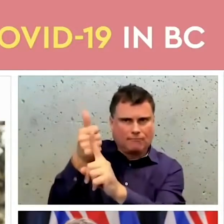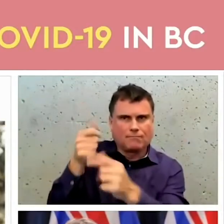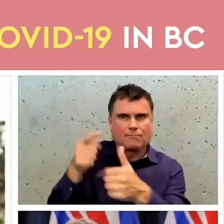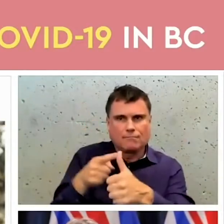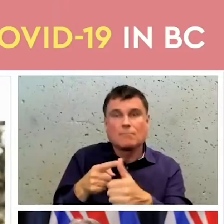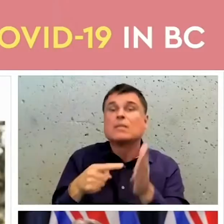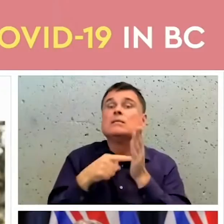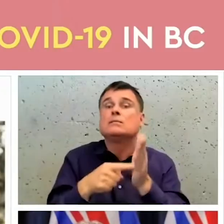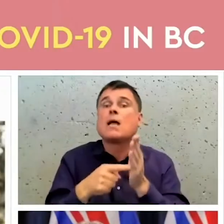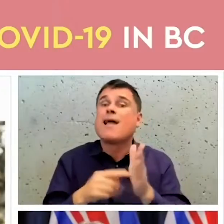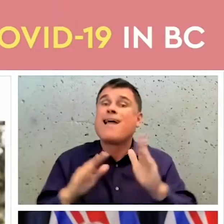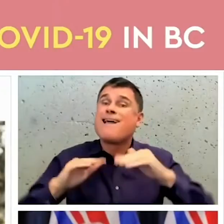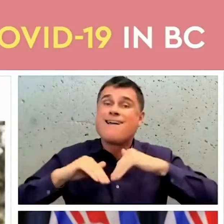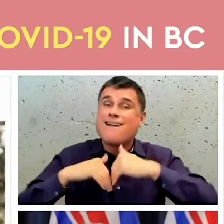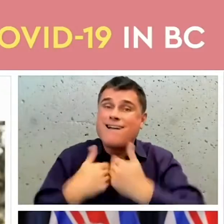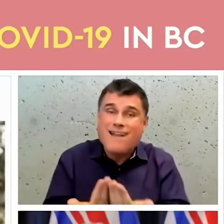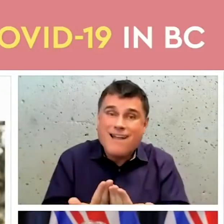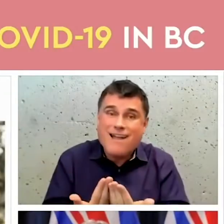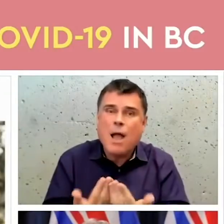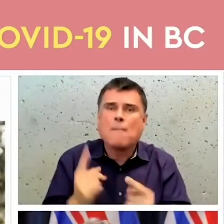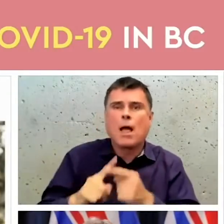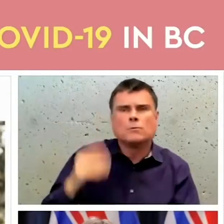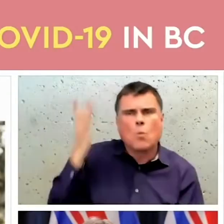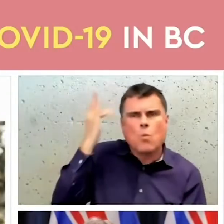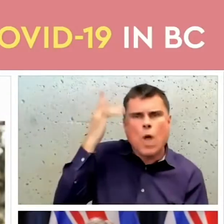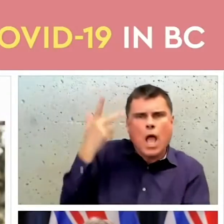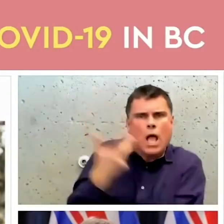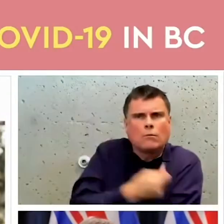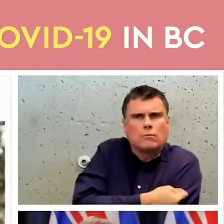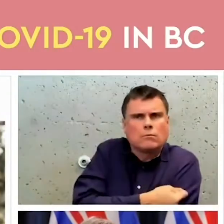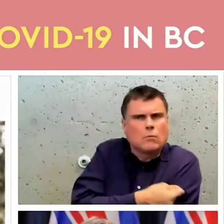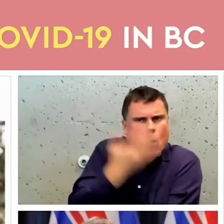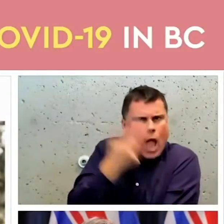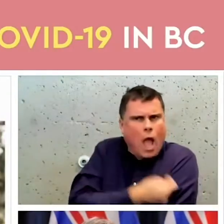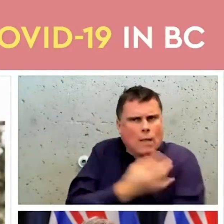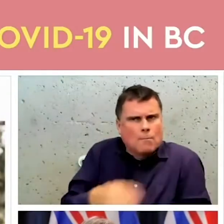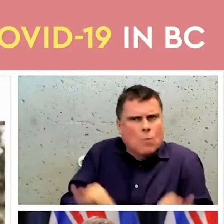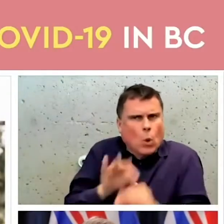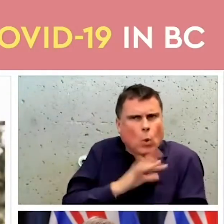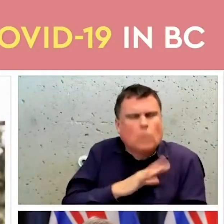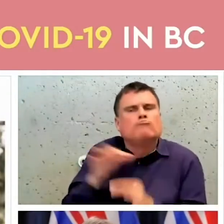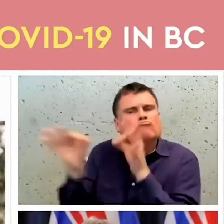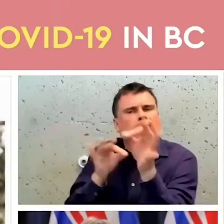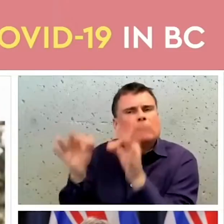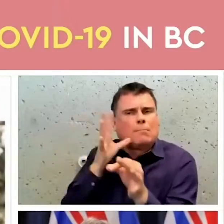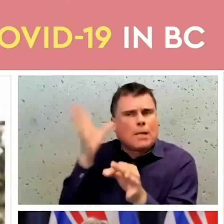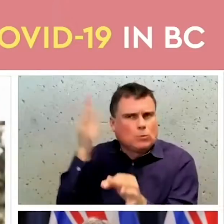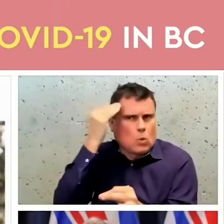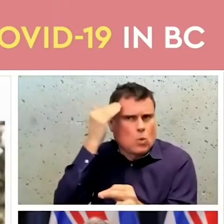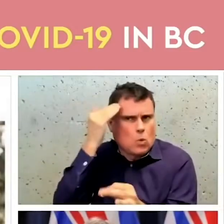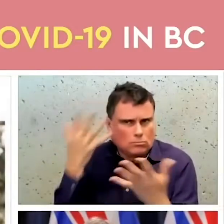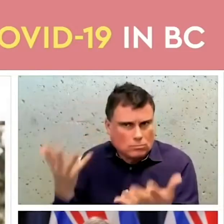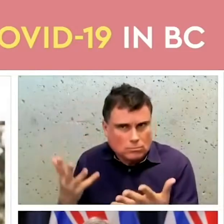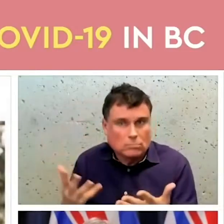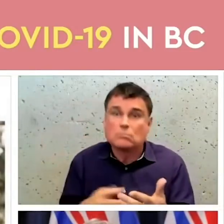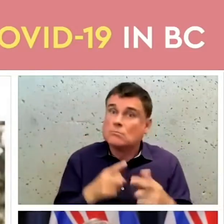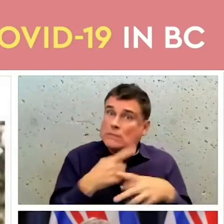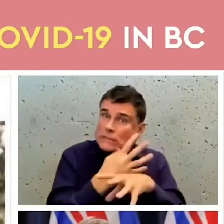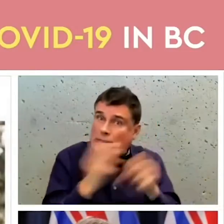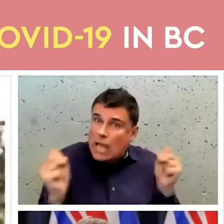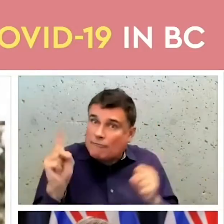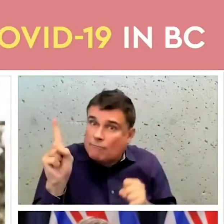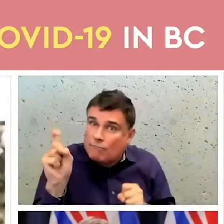why vaccination is the best protection for their children. Is it safe? And I think Dr. Henry has spoken to,